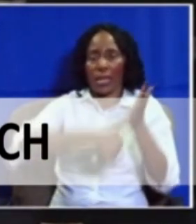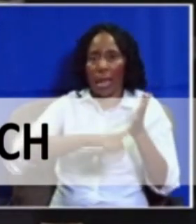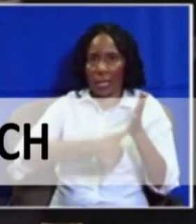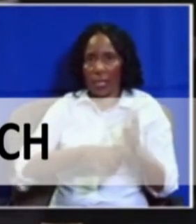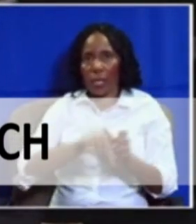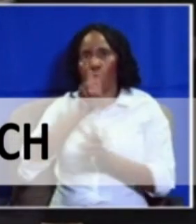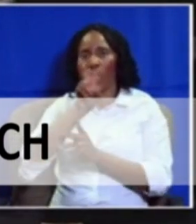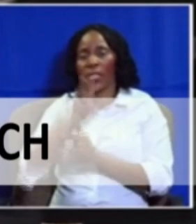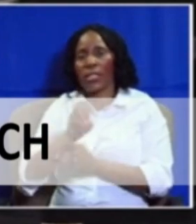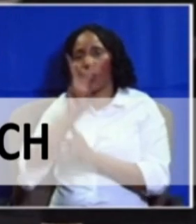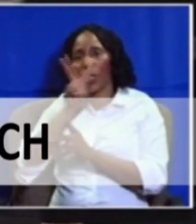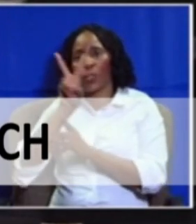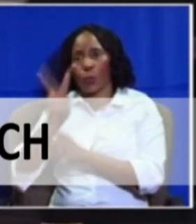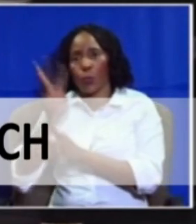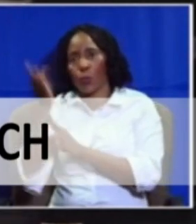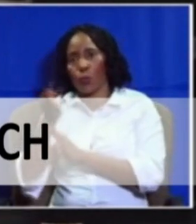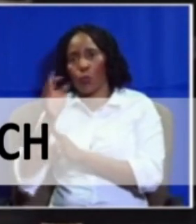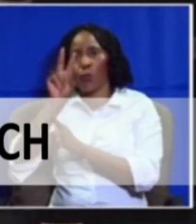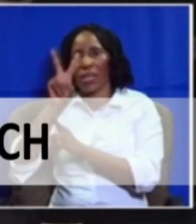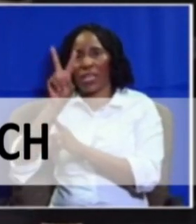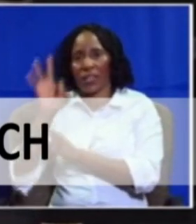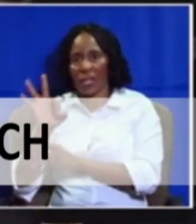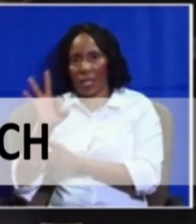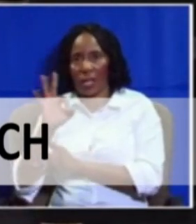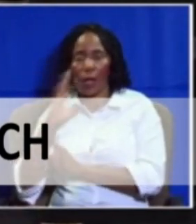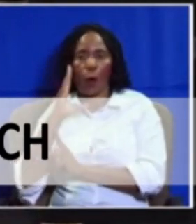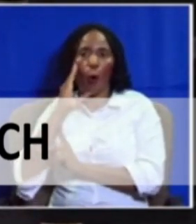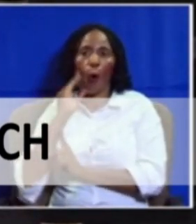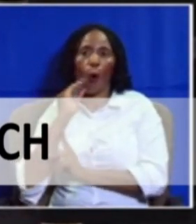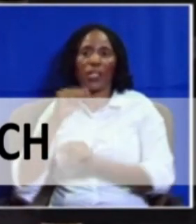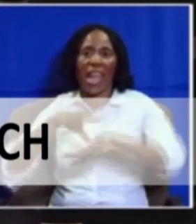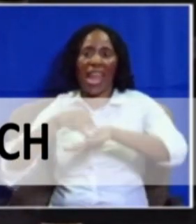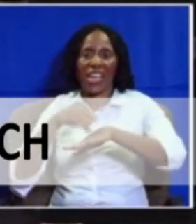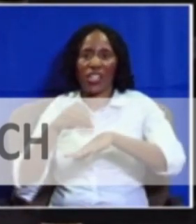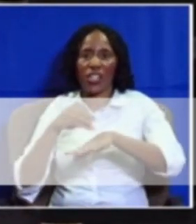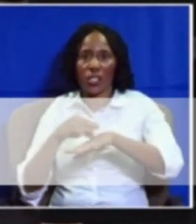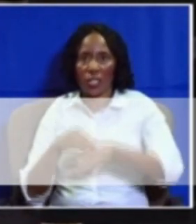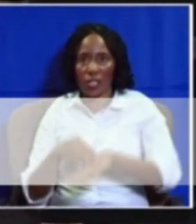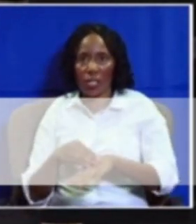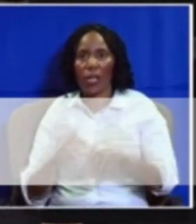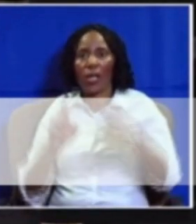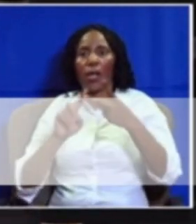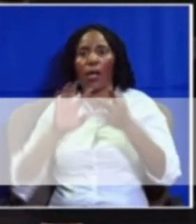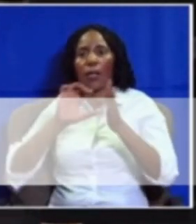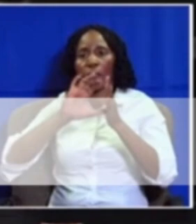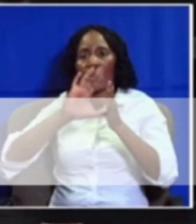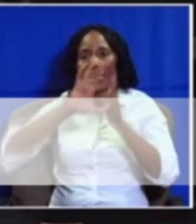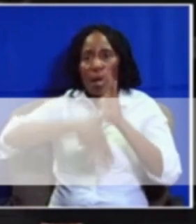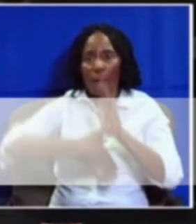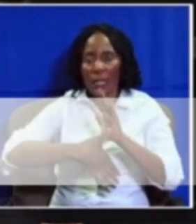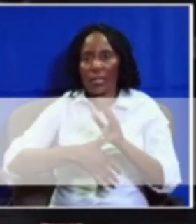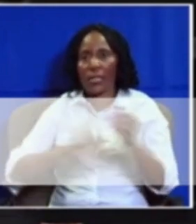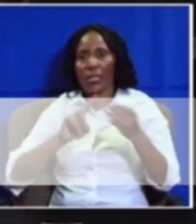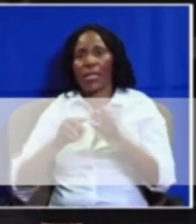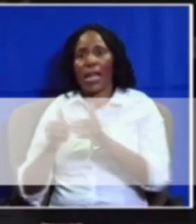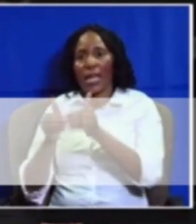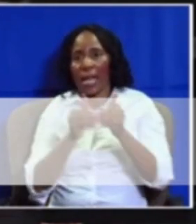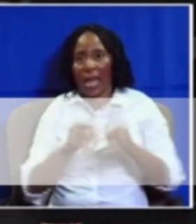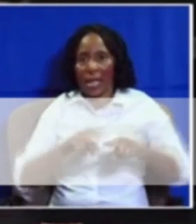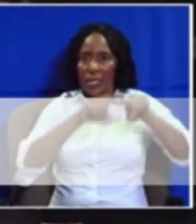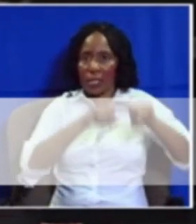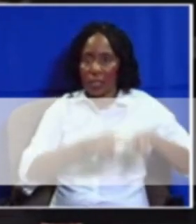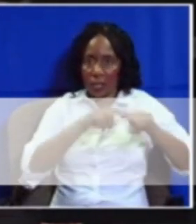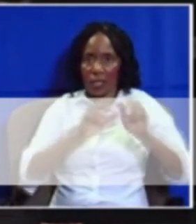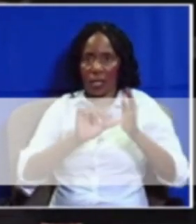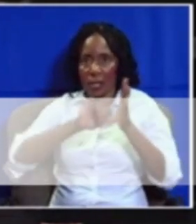2022-23 fiscal year, the old age, war veterans, disability, and care dependence grants will